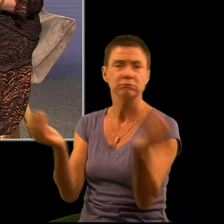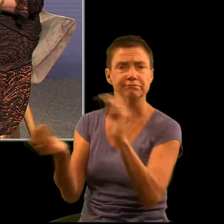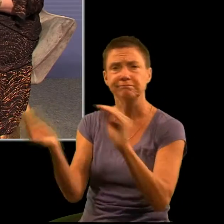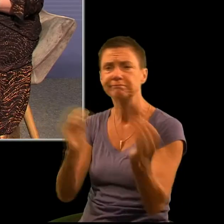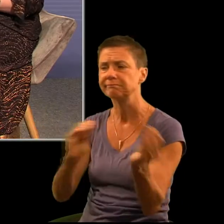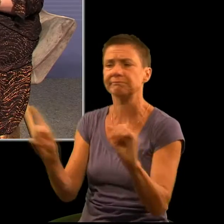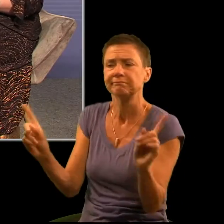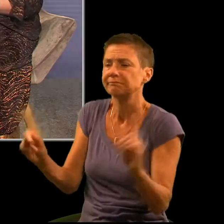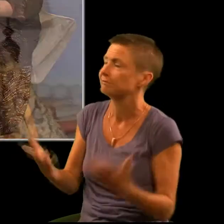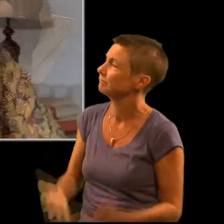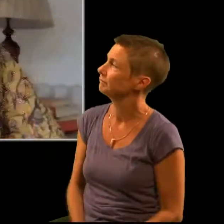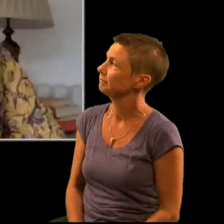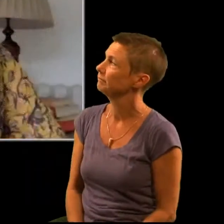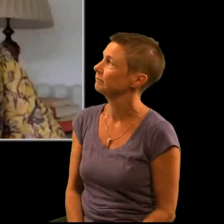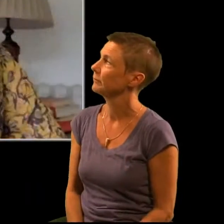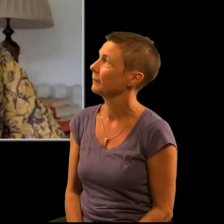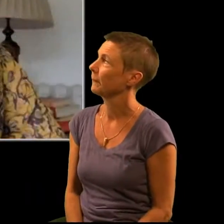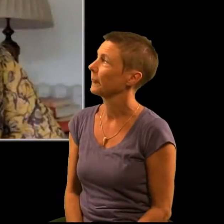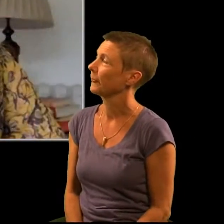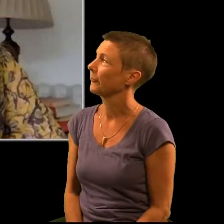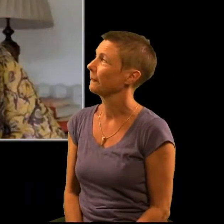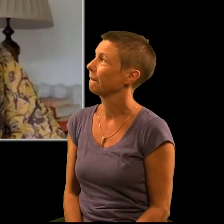draw?